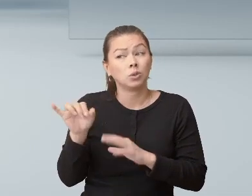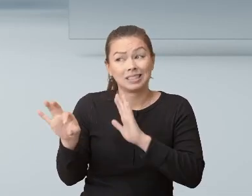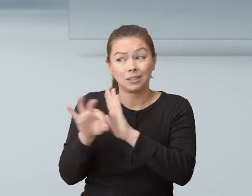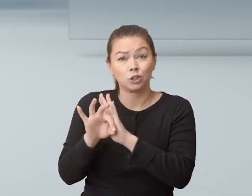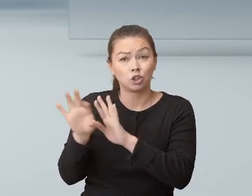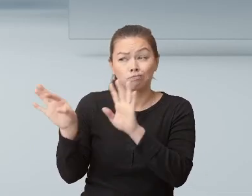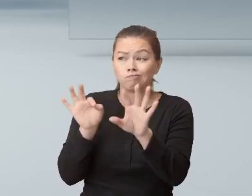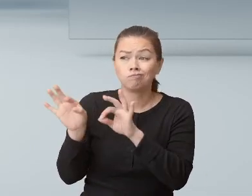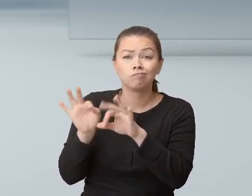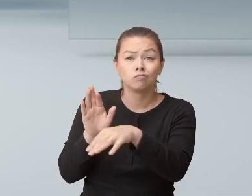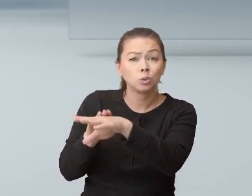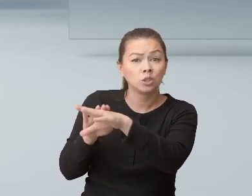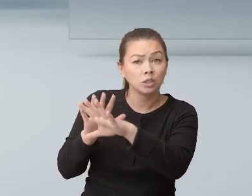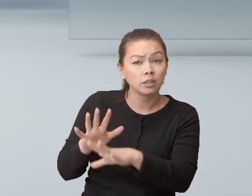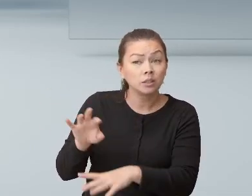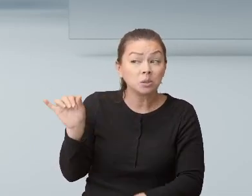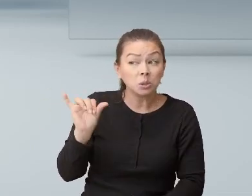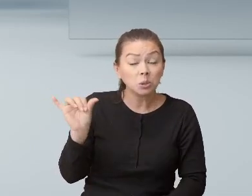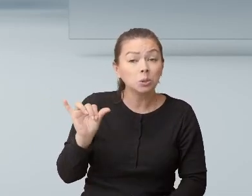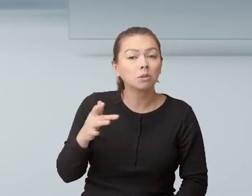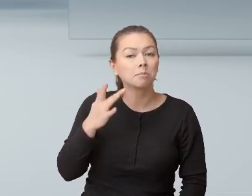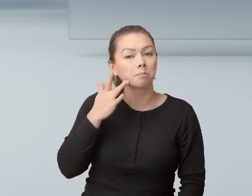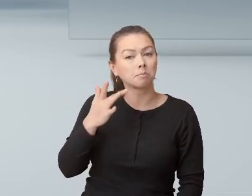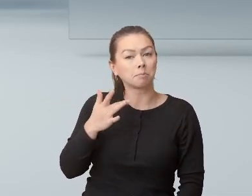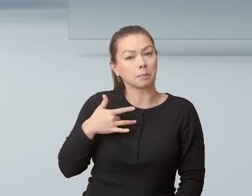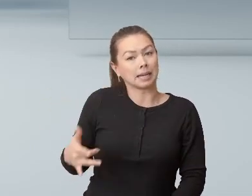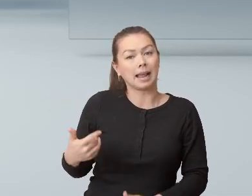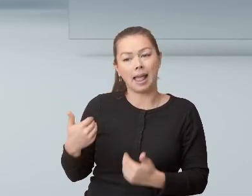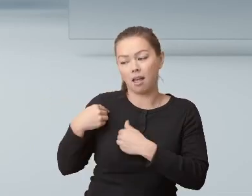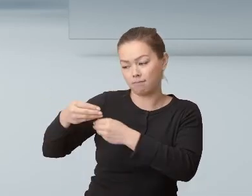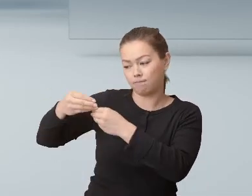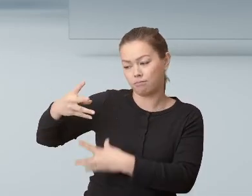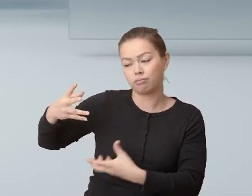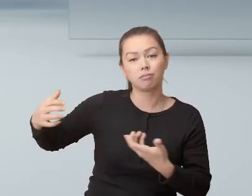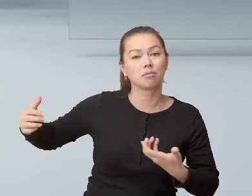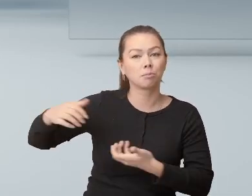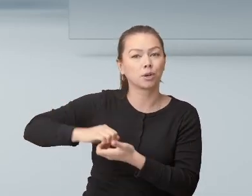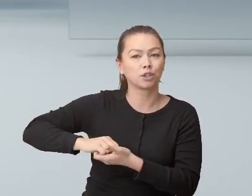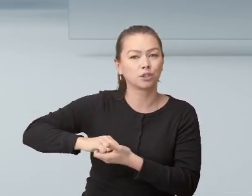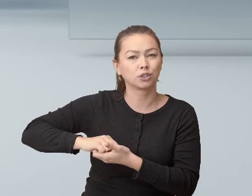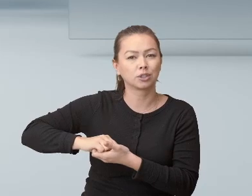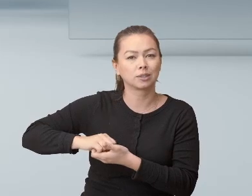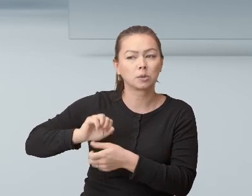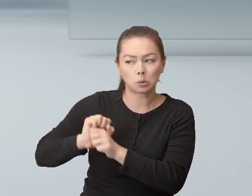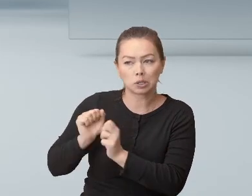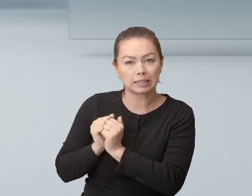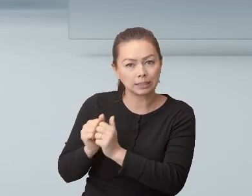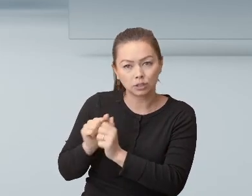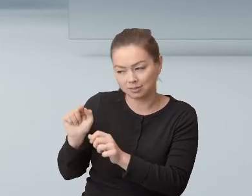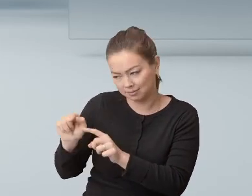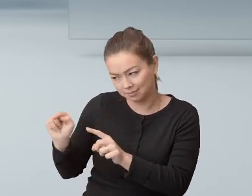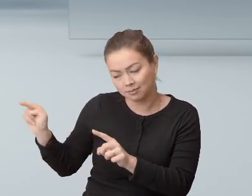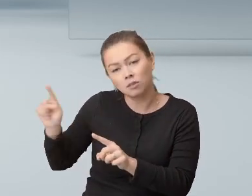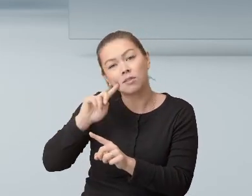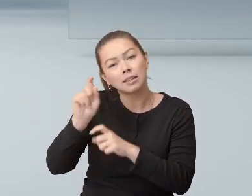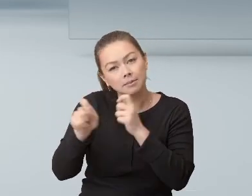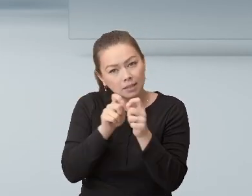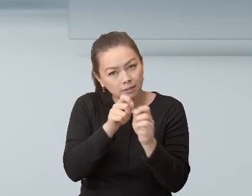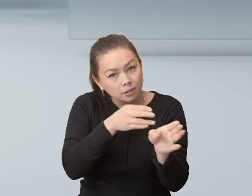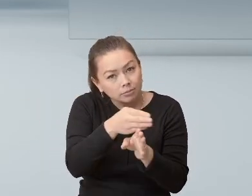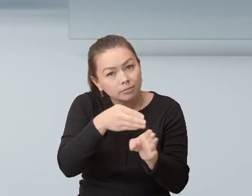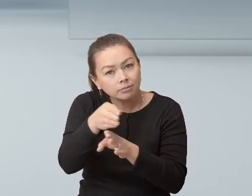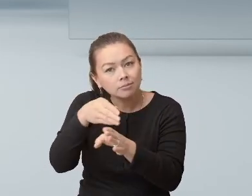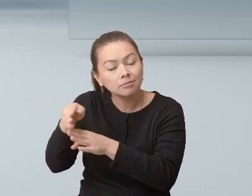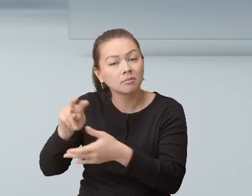generally have a handful of partners that they work with in specific industries for each ERP. So they've done a lot of the legwork